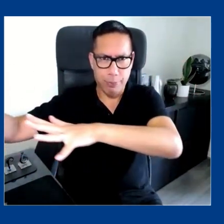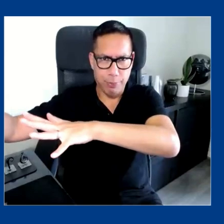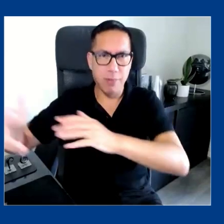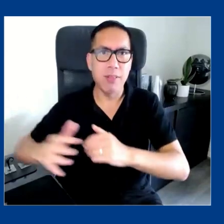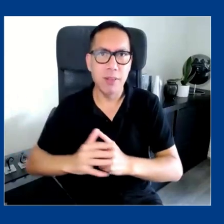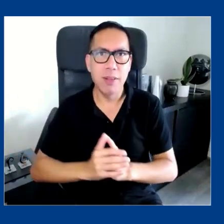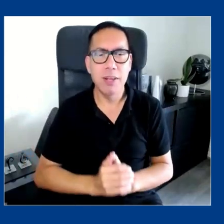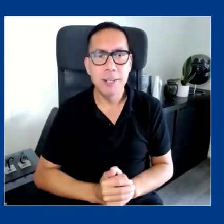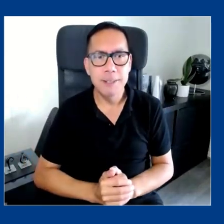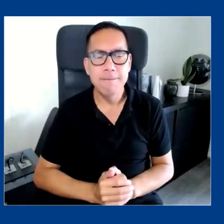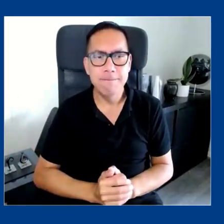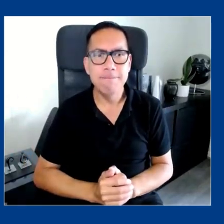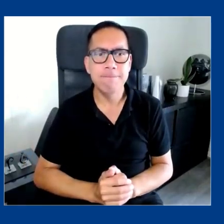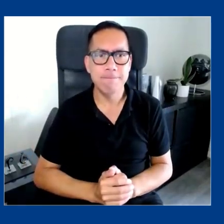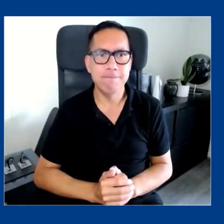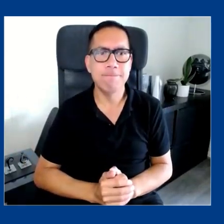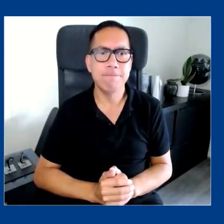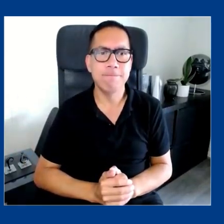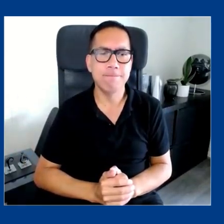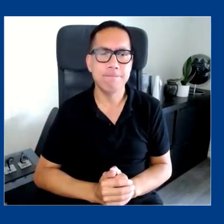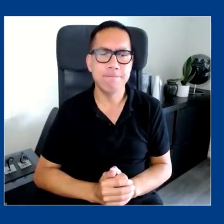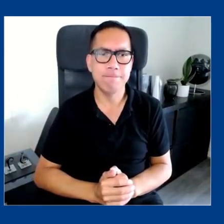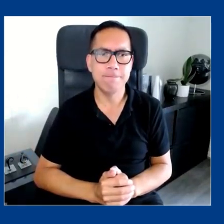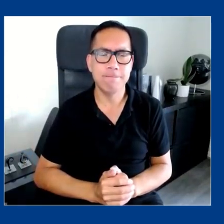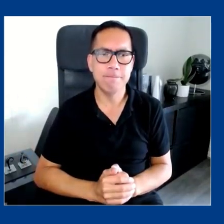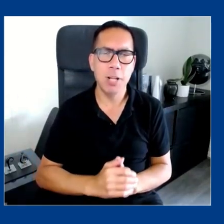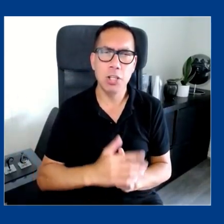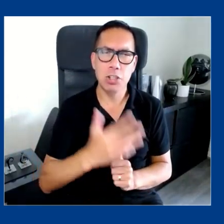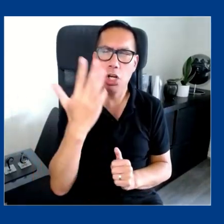in 3 days' time in